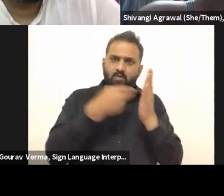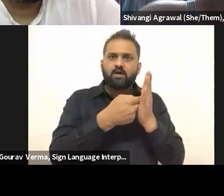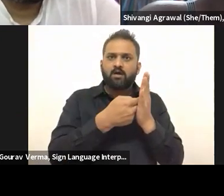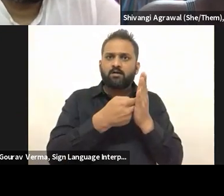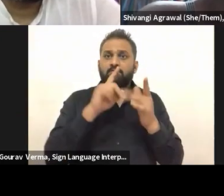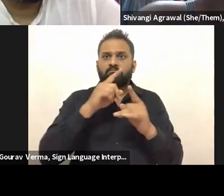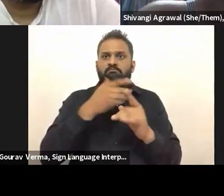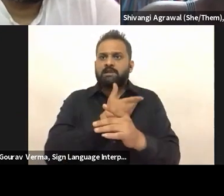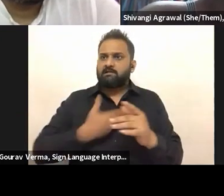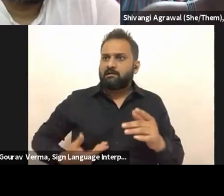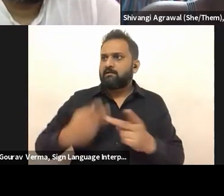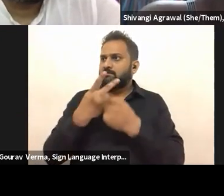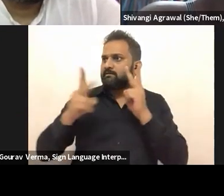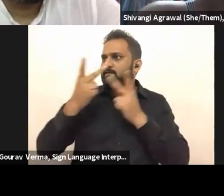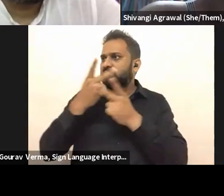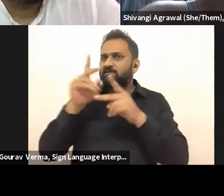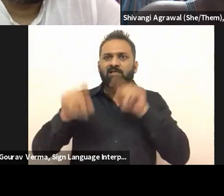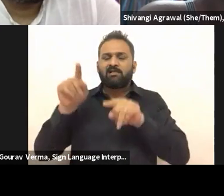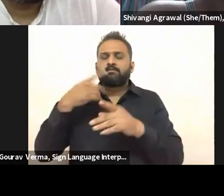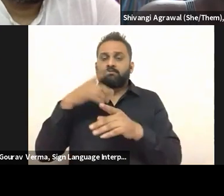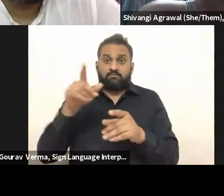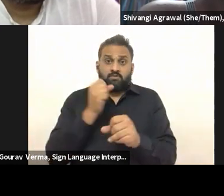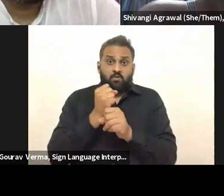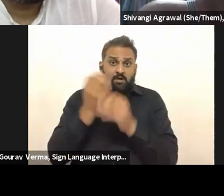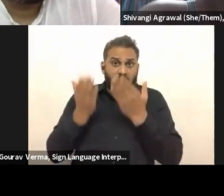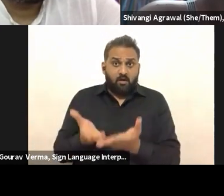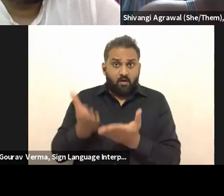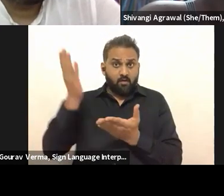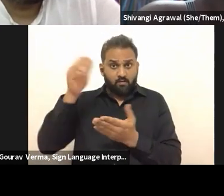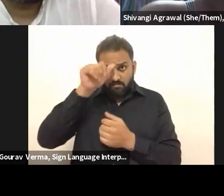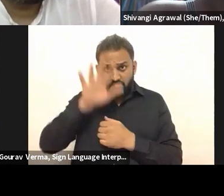privilege that this current government, like the caste violence